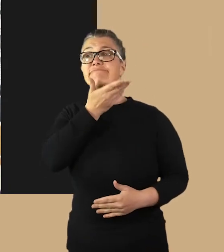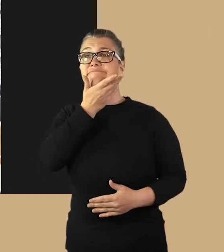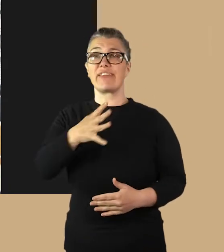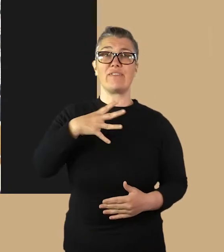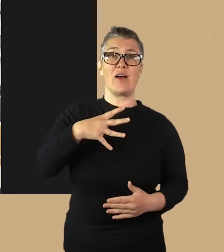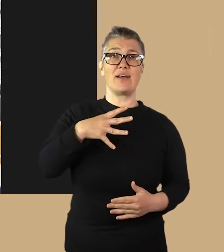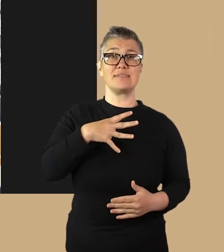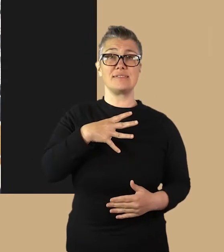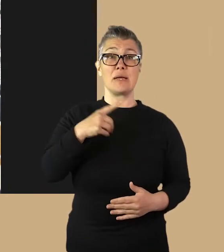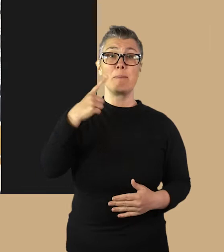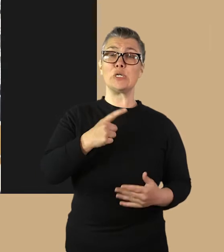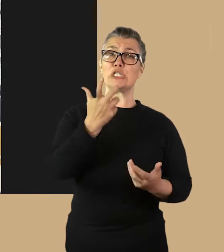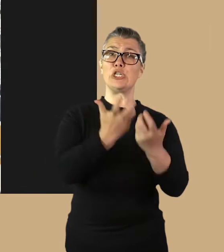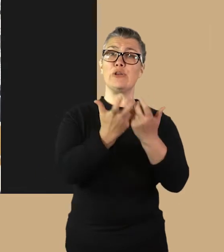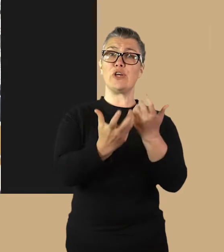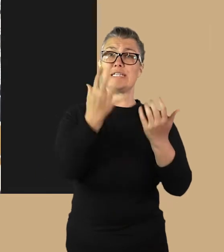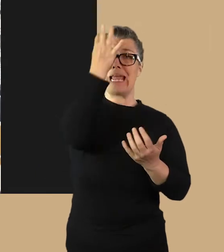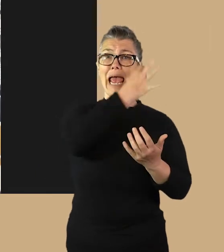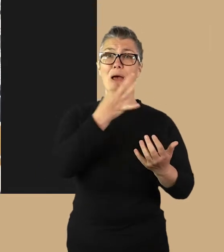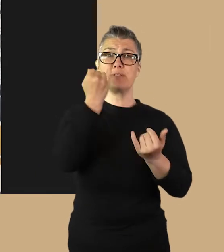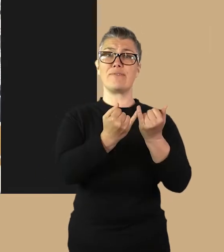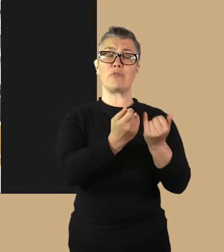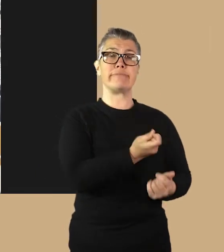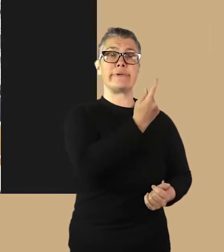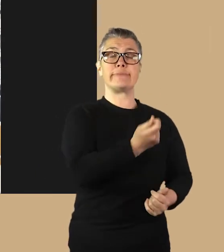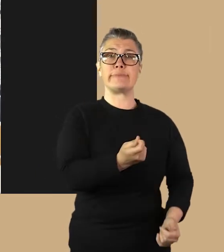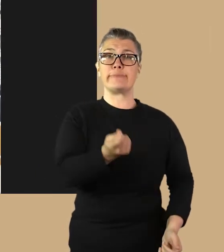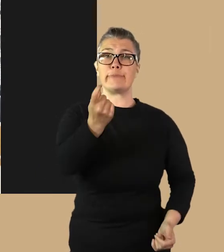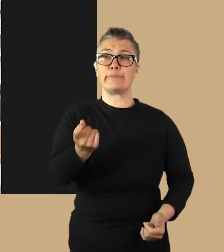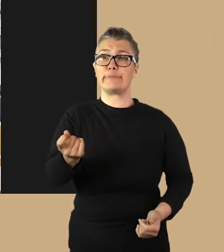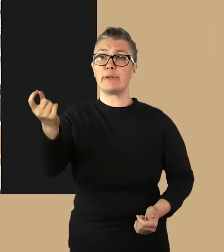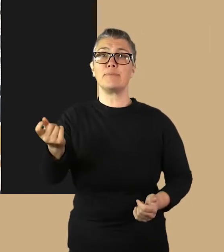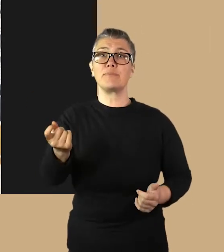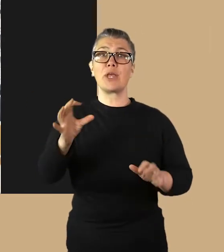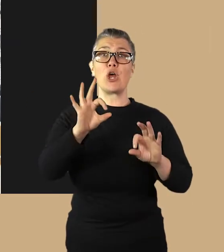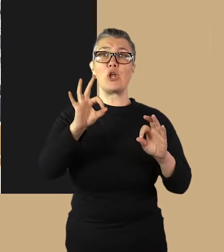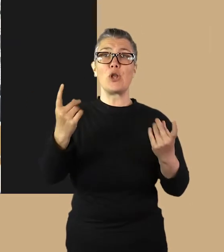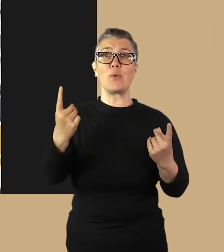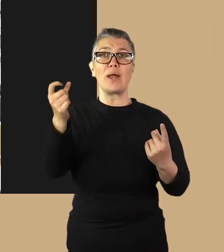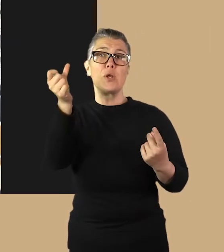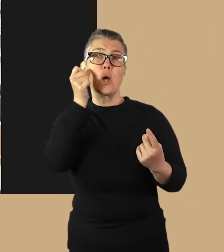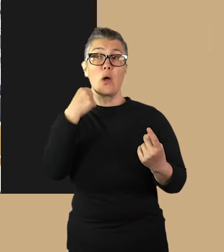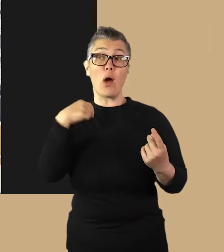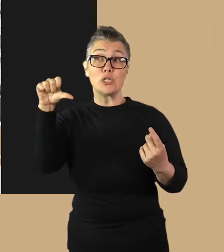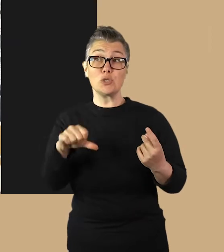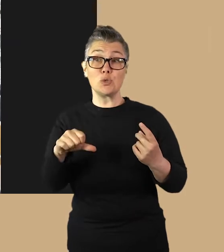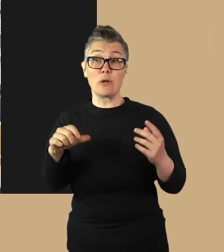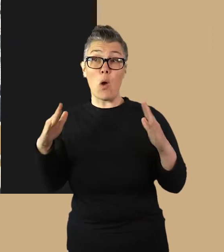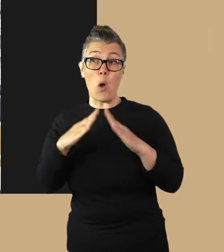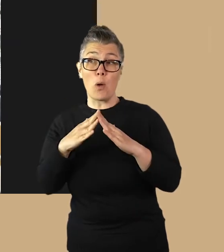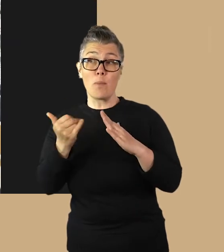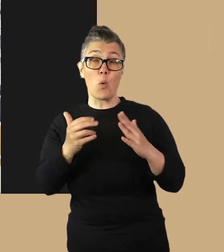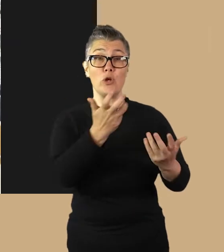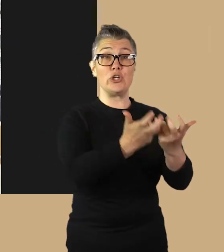was fine, and no one can tell, with uni hours being so sporadic, no one can tell whether I'm supposed